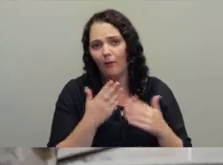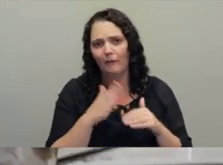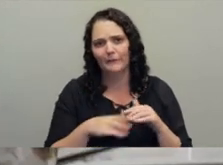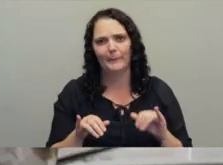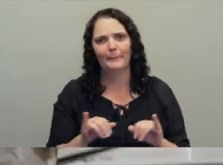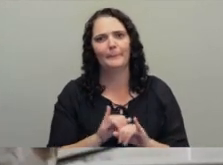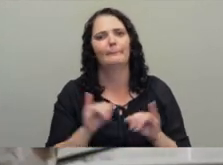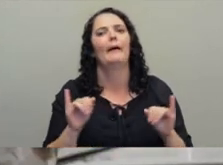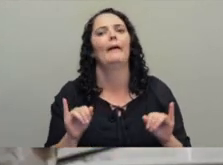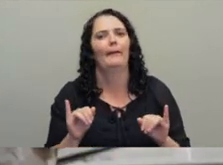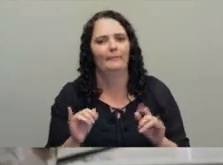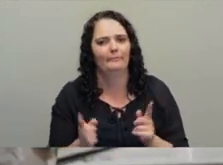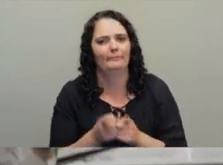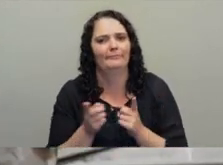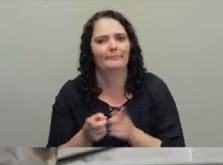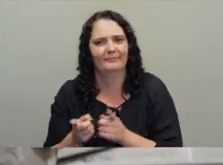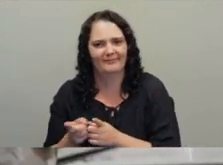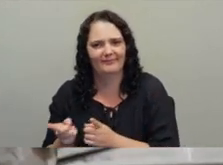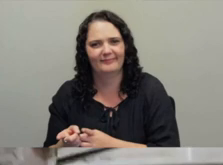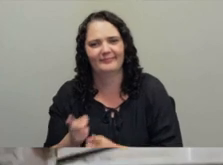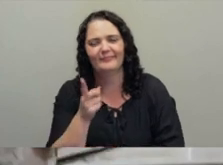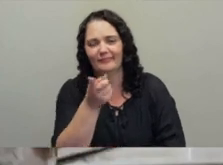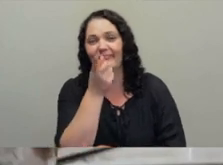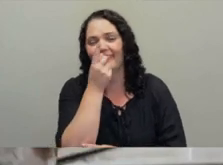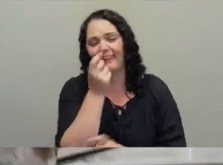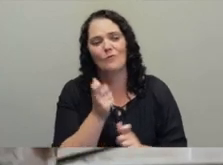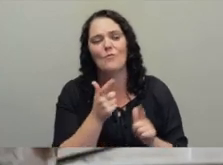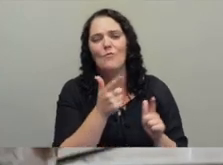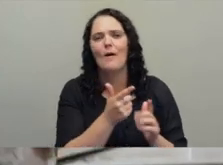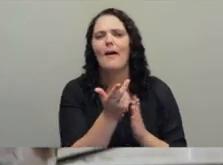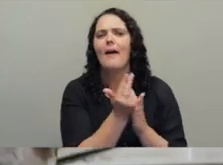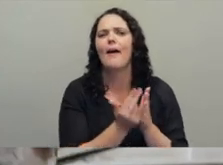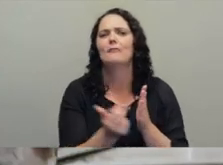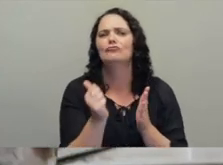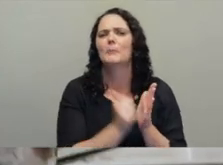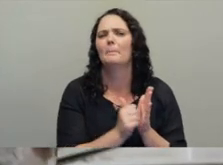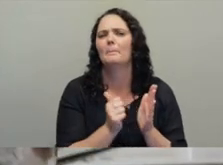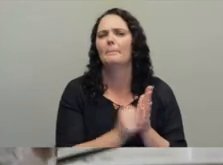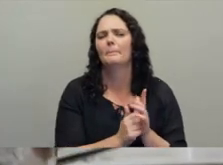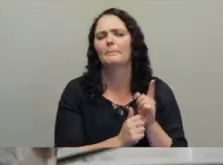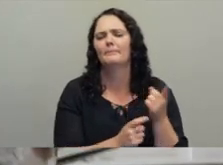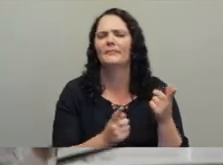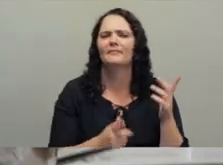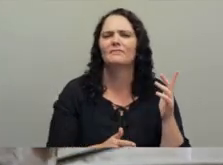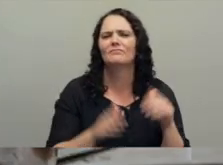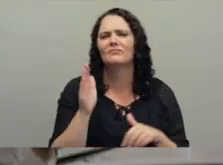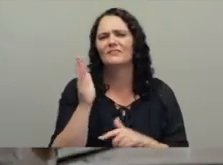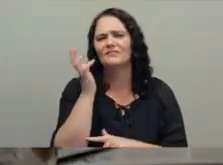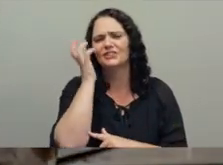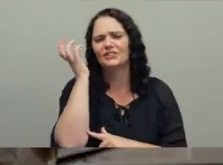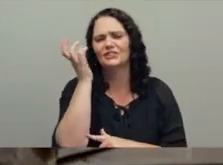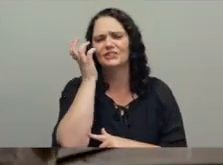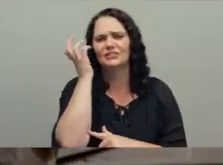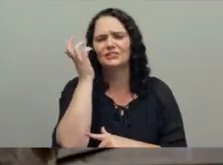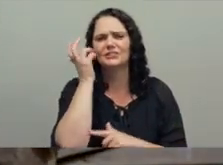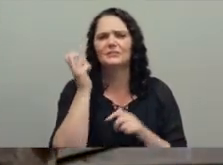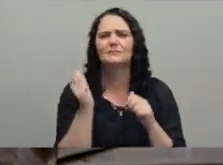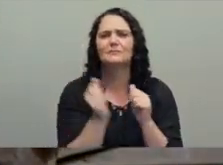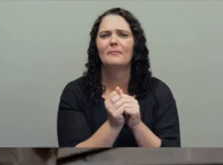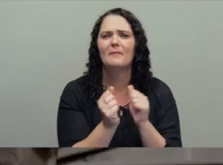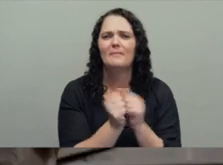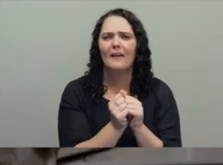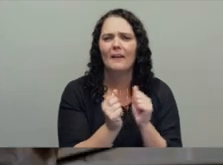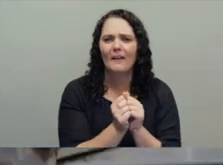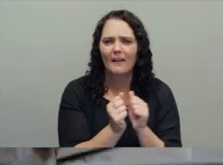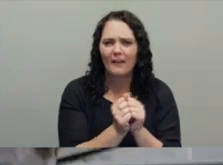our materials too. You can certainly go out to the art supply shop and buy the fancy sheets of drawing paper like this